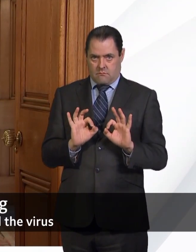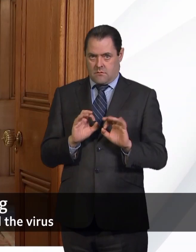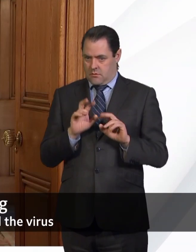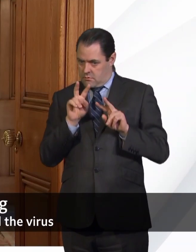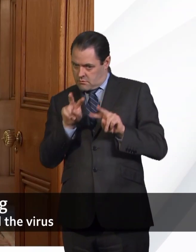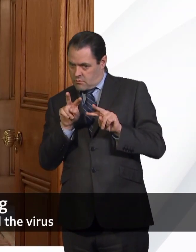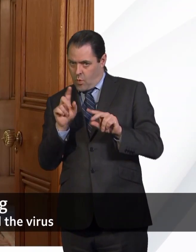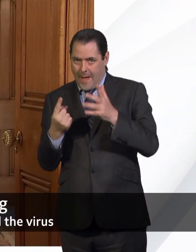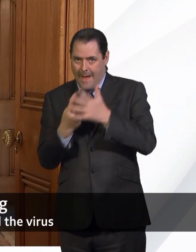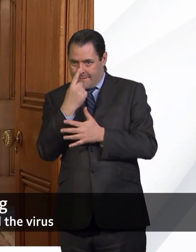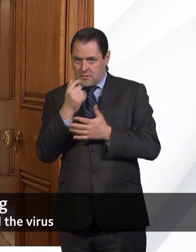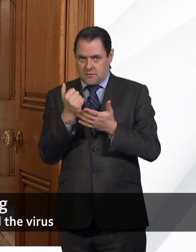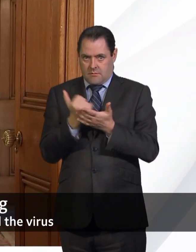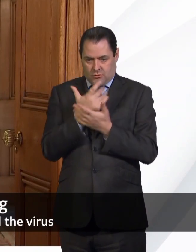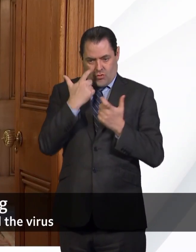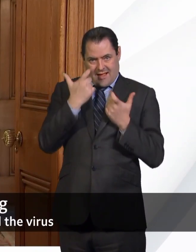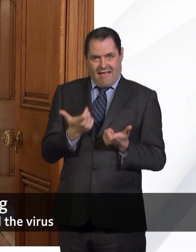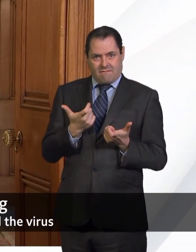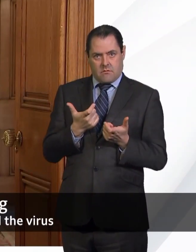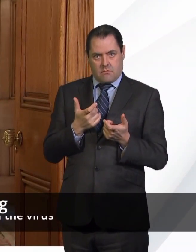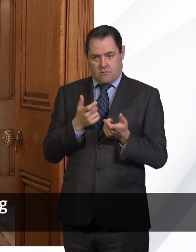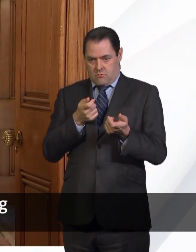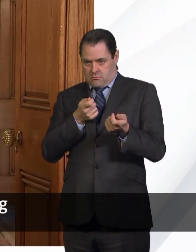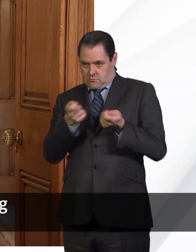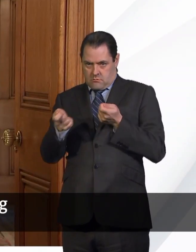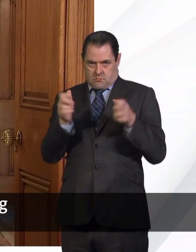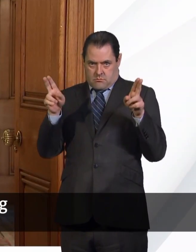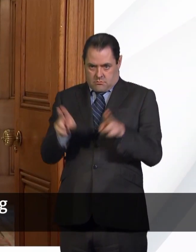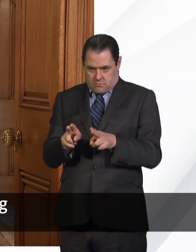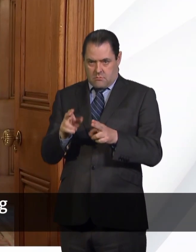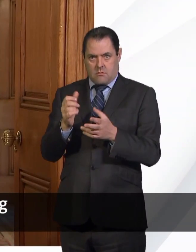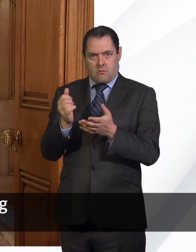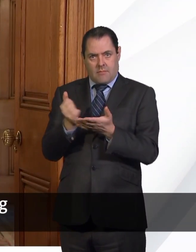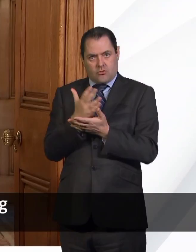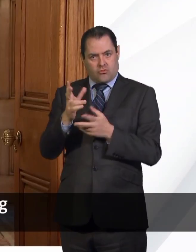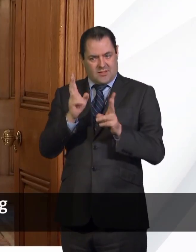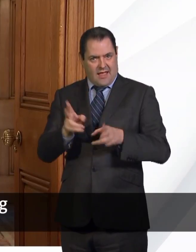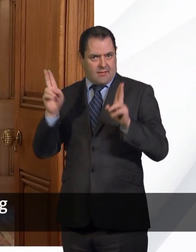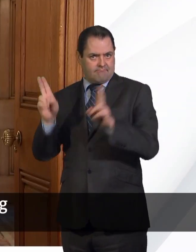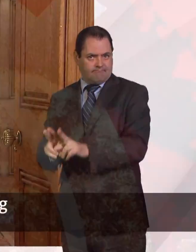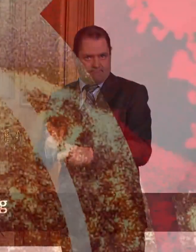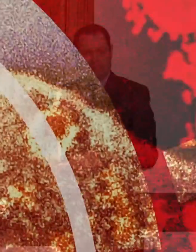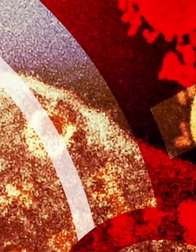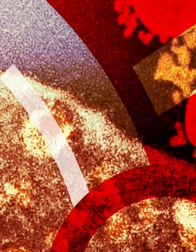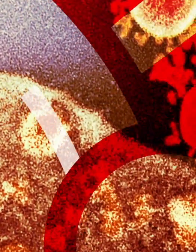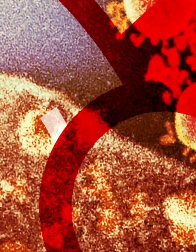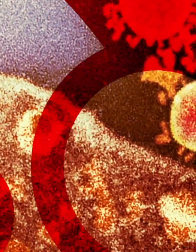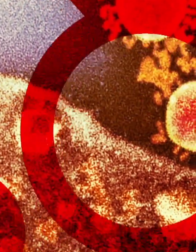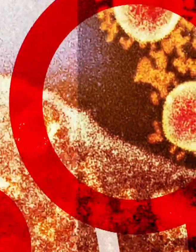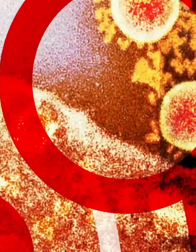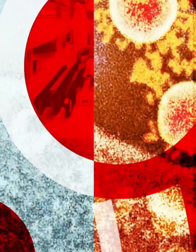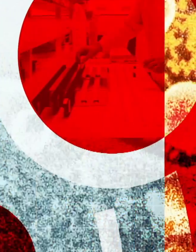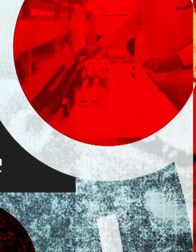work to stay alert, to control the virus, and to save lives. Thank you all very much. Thank you.